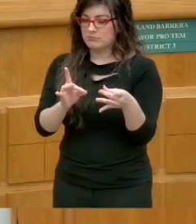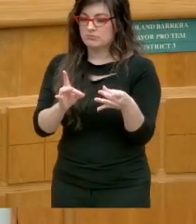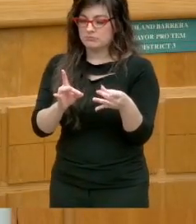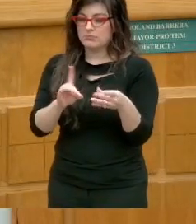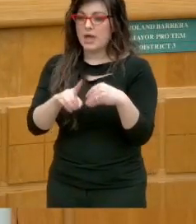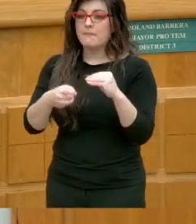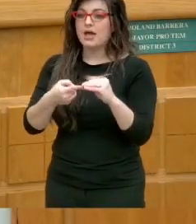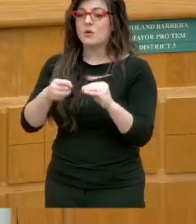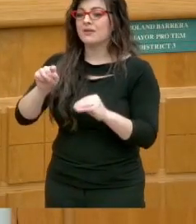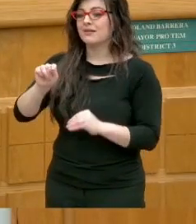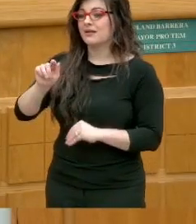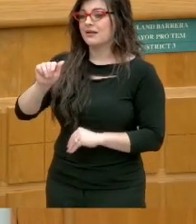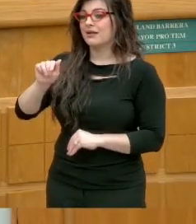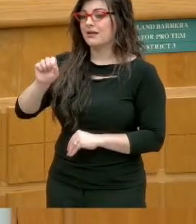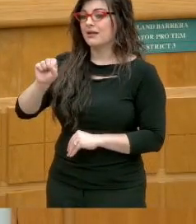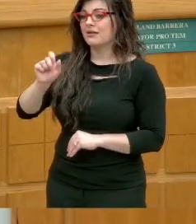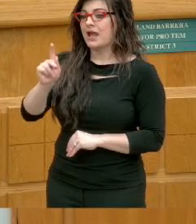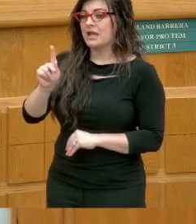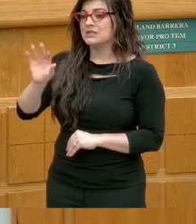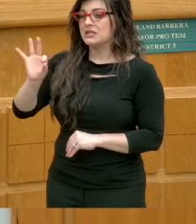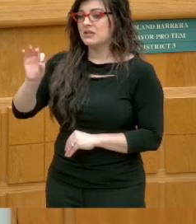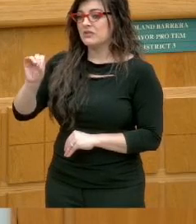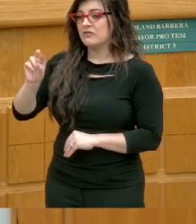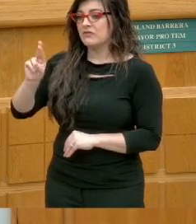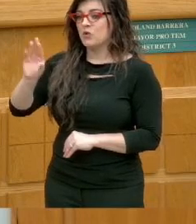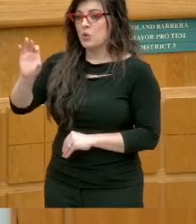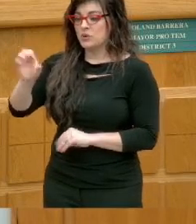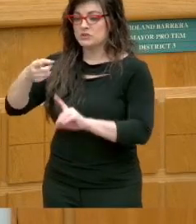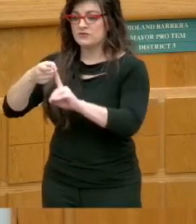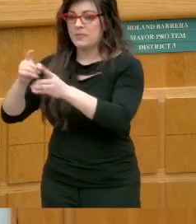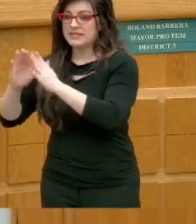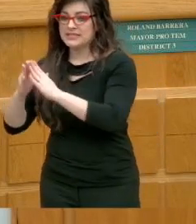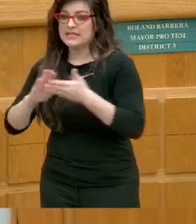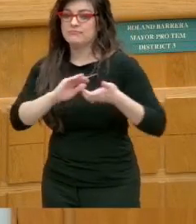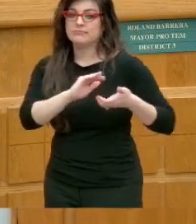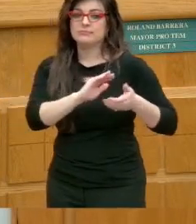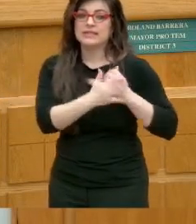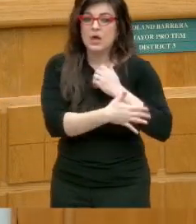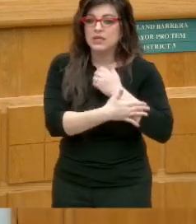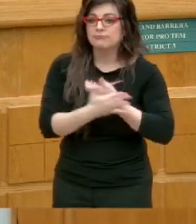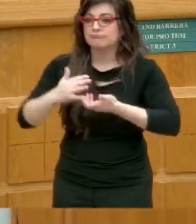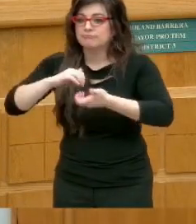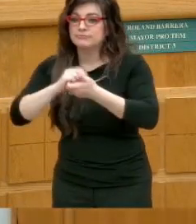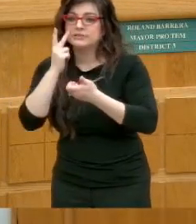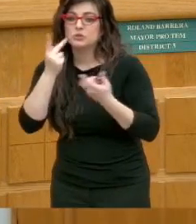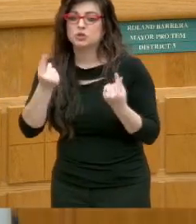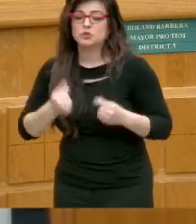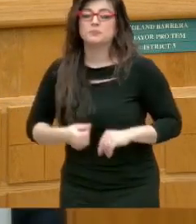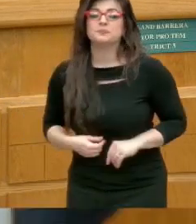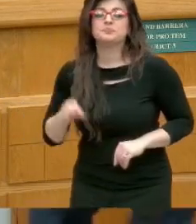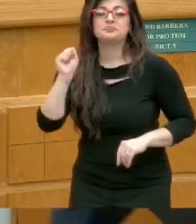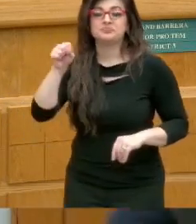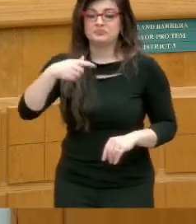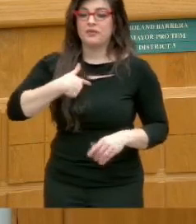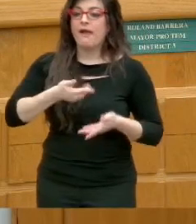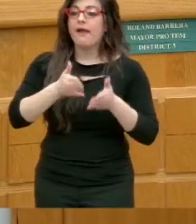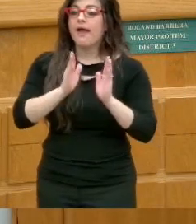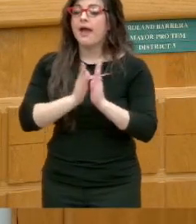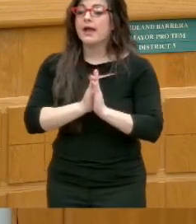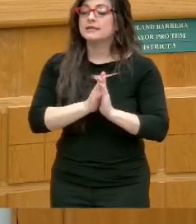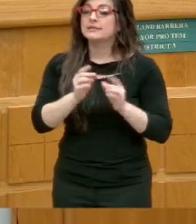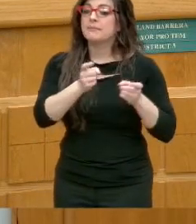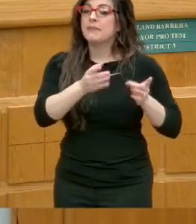that she's putting together with the city and the county to see how we can handle that. I asked Manager Zanoni to assist me in getting